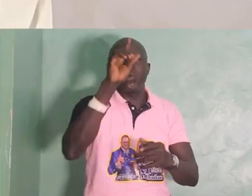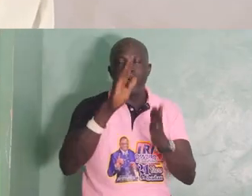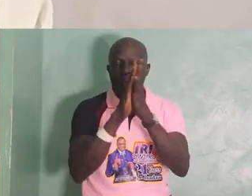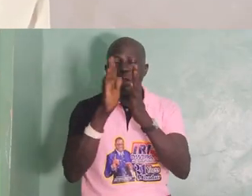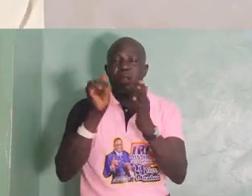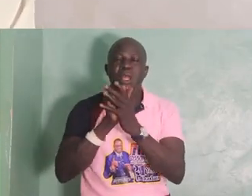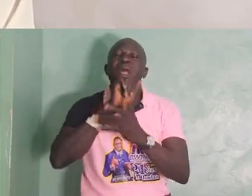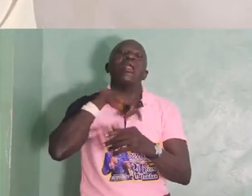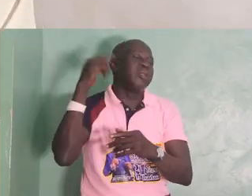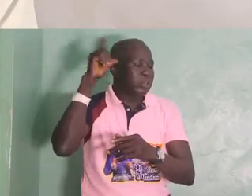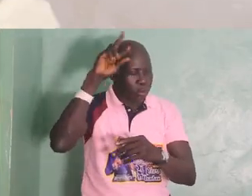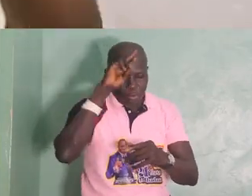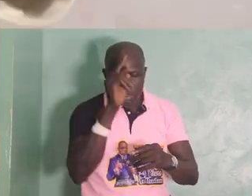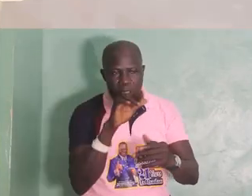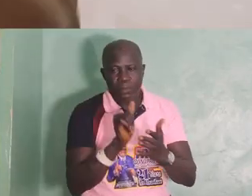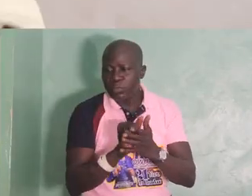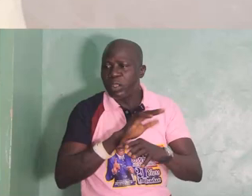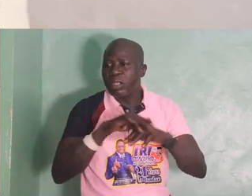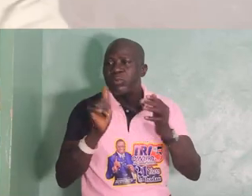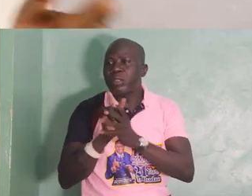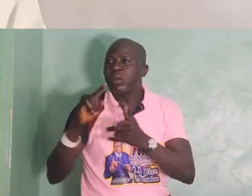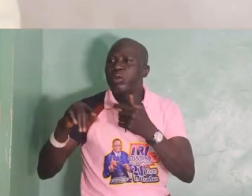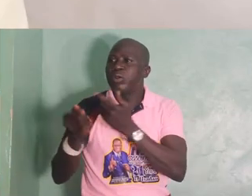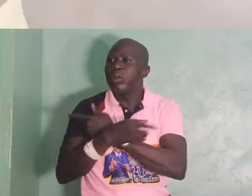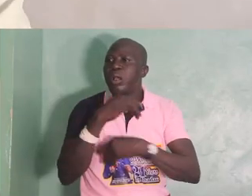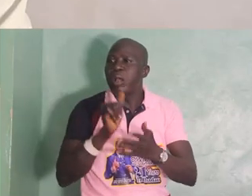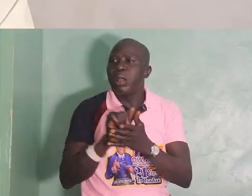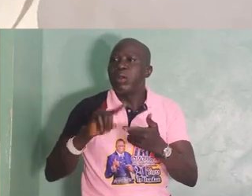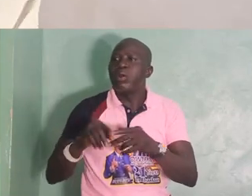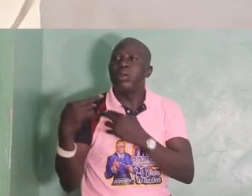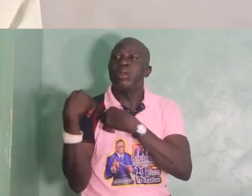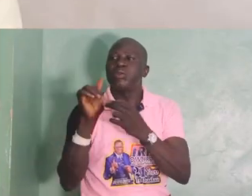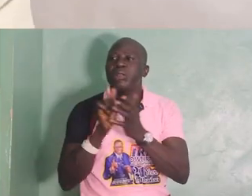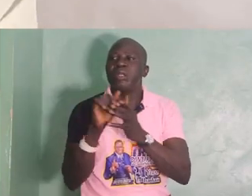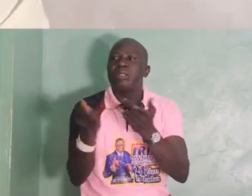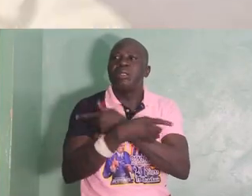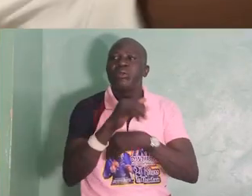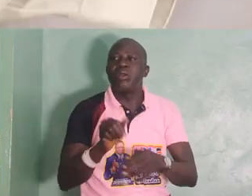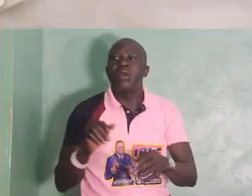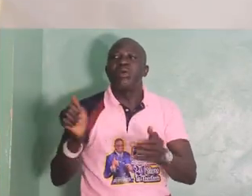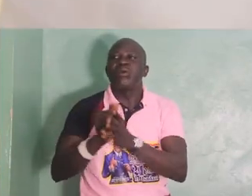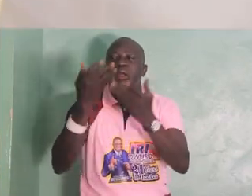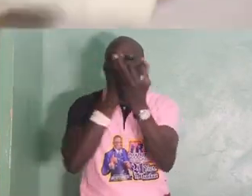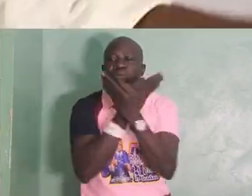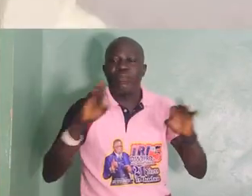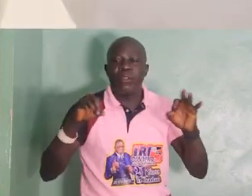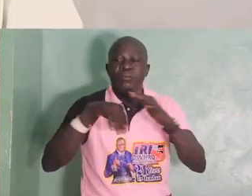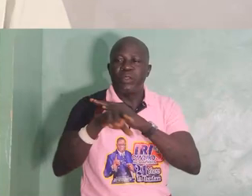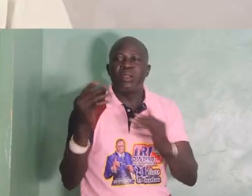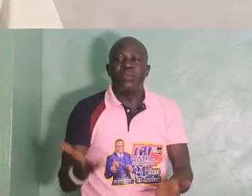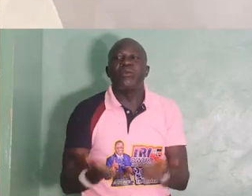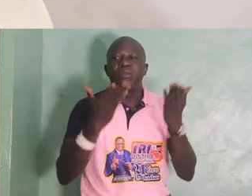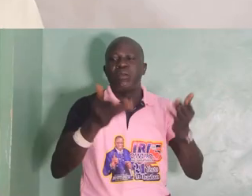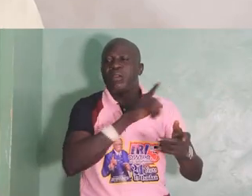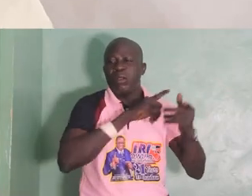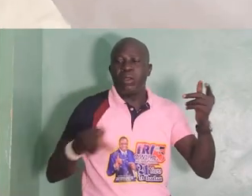prayer you will pray now. Listen to me, sir. The day your enemy has been exposed, that is the day you are free. Lift up